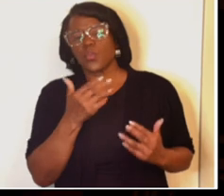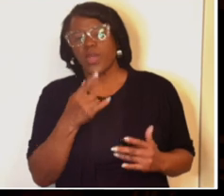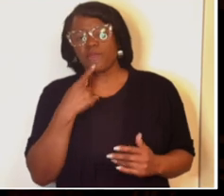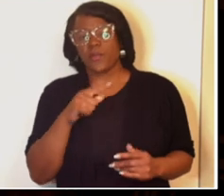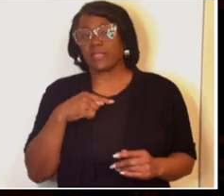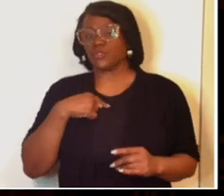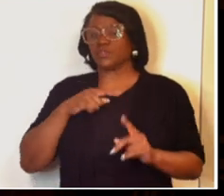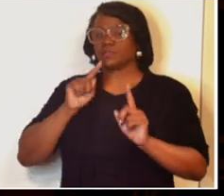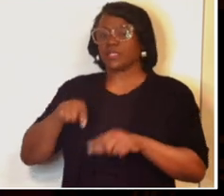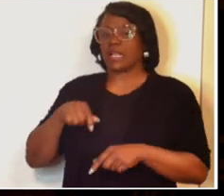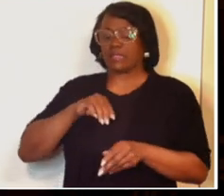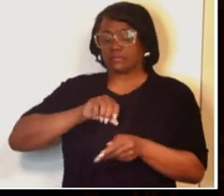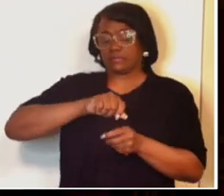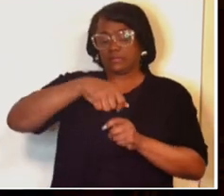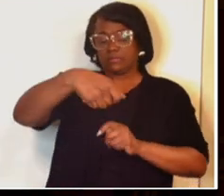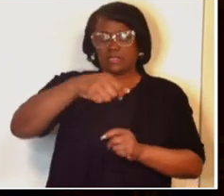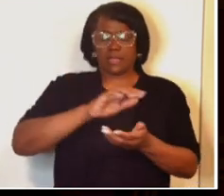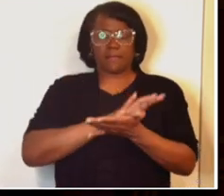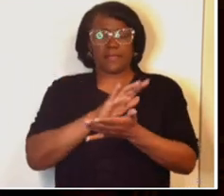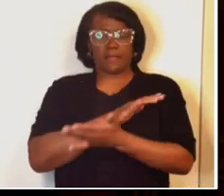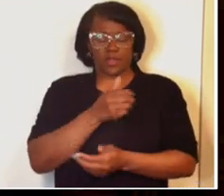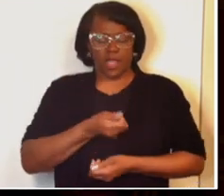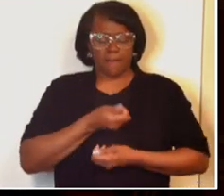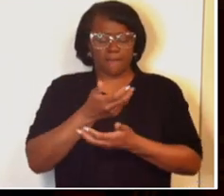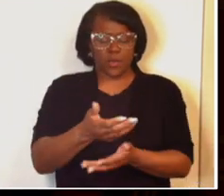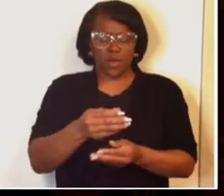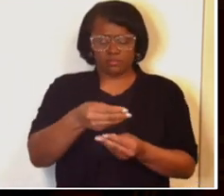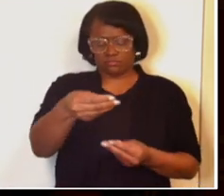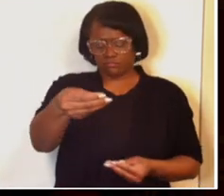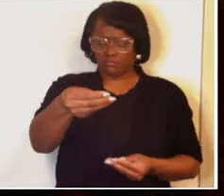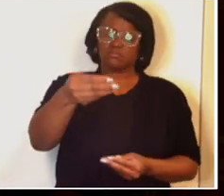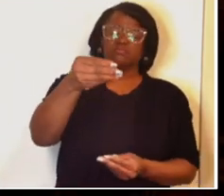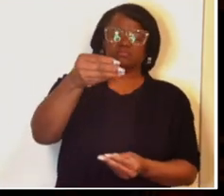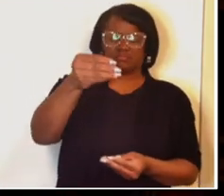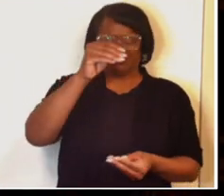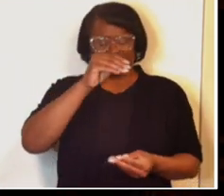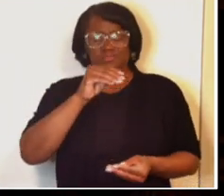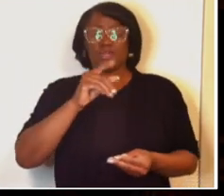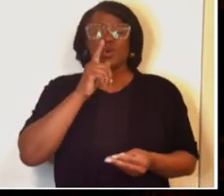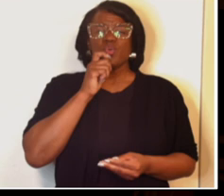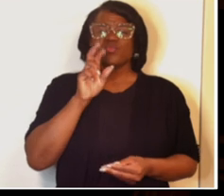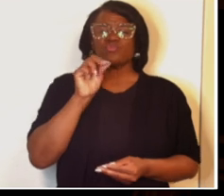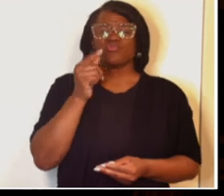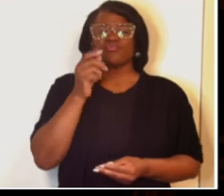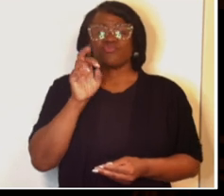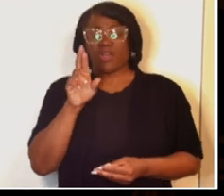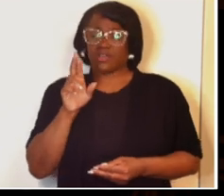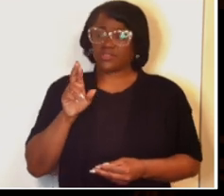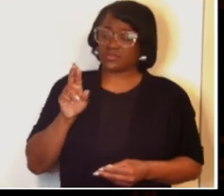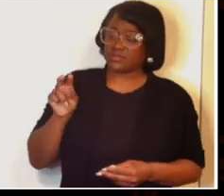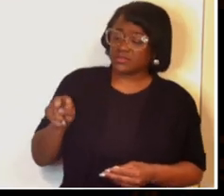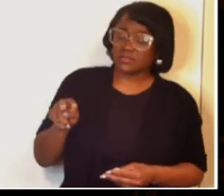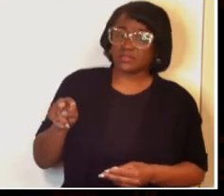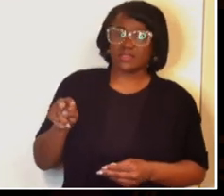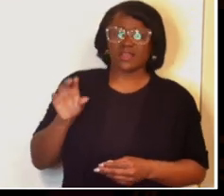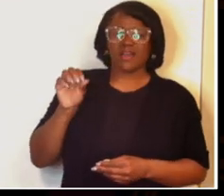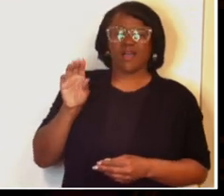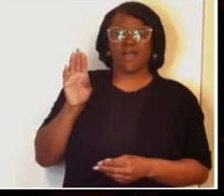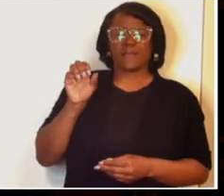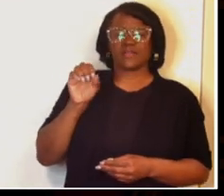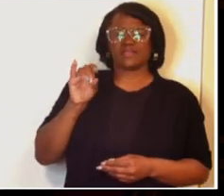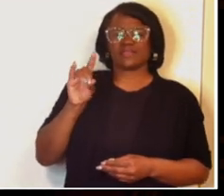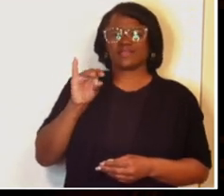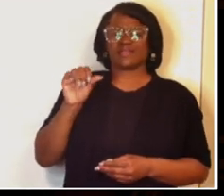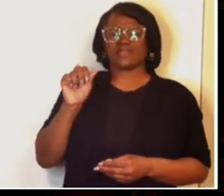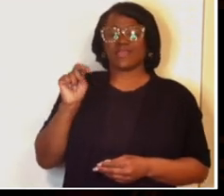paper. It was a poem. I folded it in half. "Who's Roger?" Obsidian asked from behind me. He had done that thing he does. Sneaking